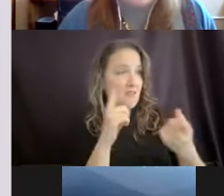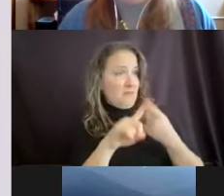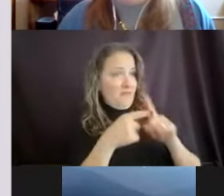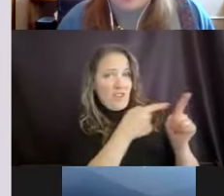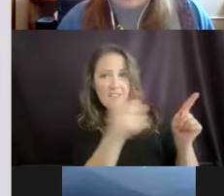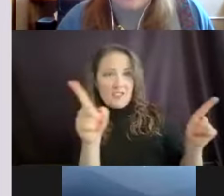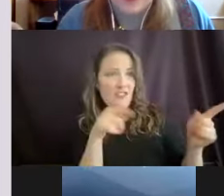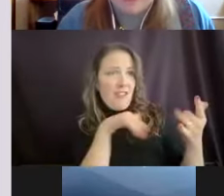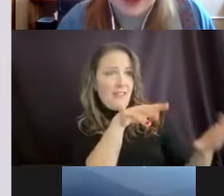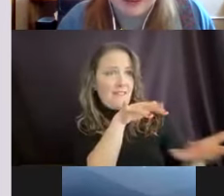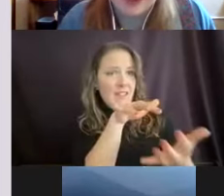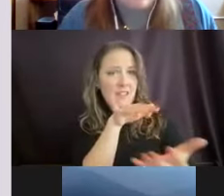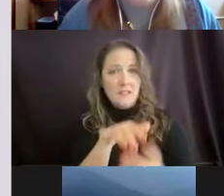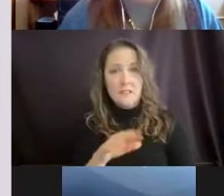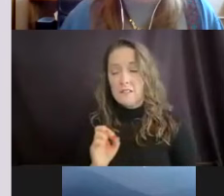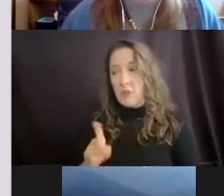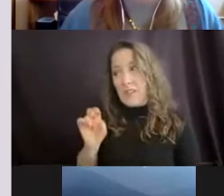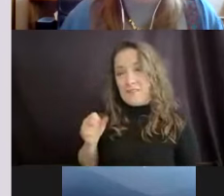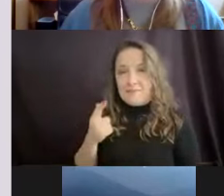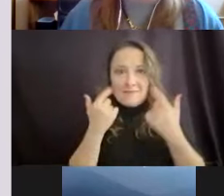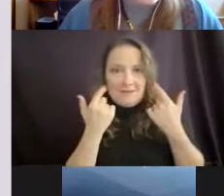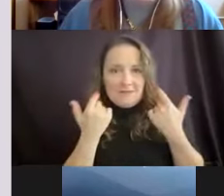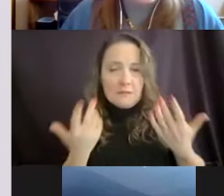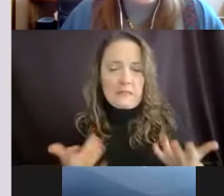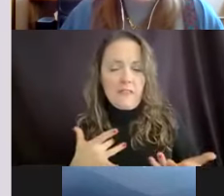so they're going to make the jokes and laugh anyway. But